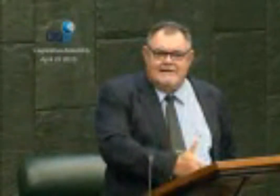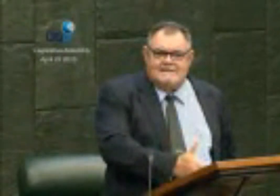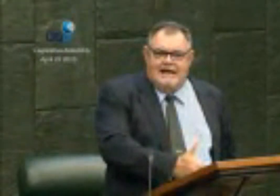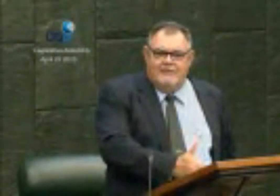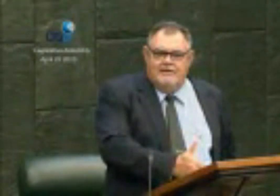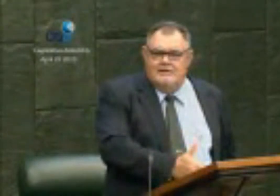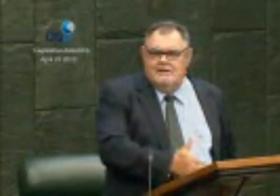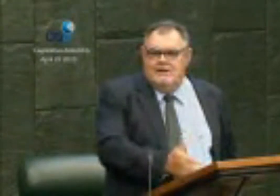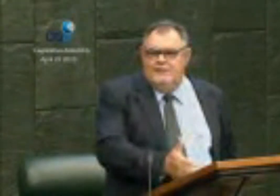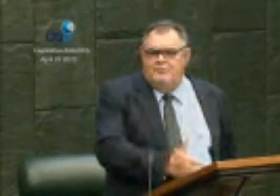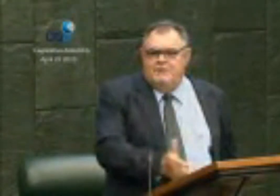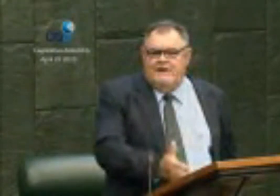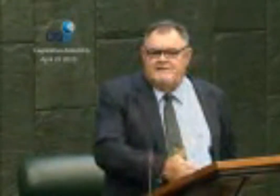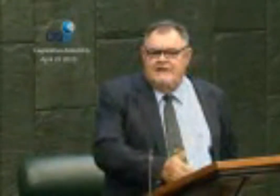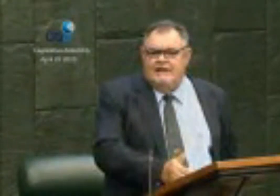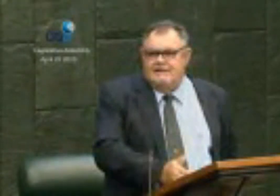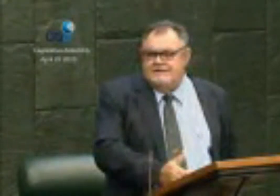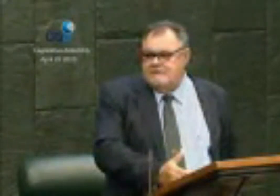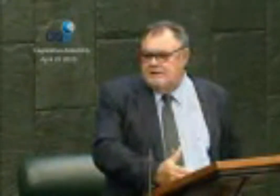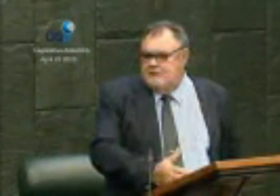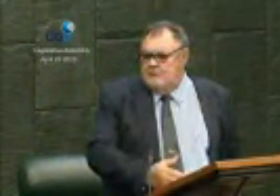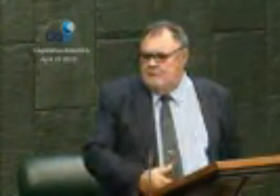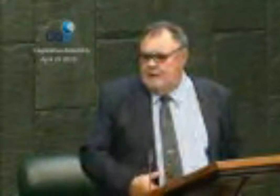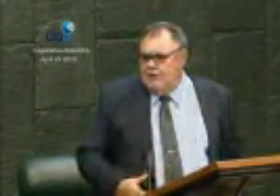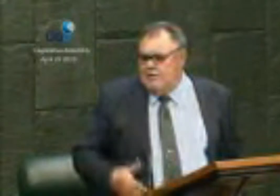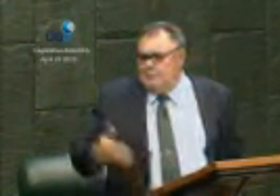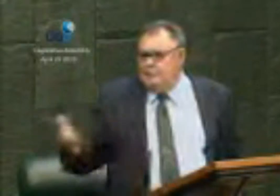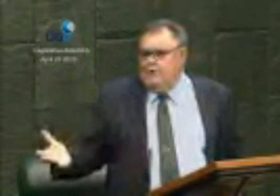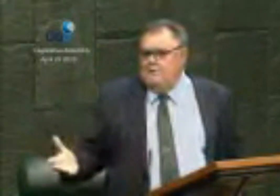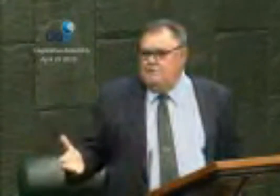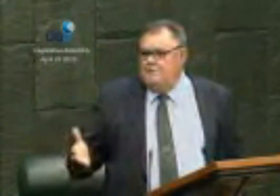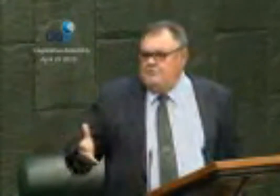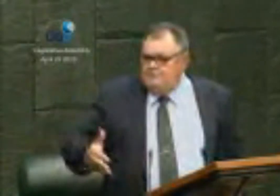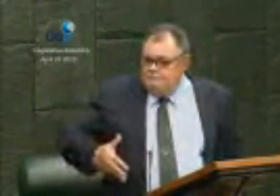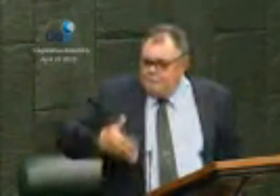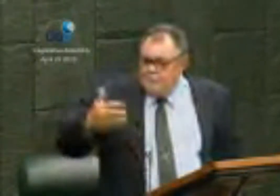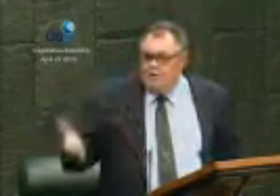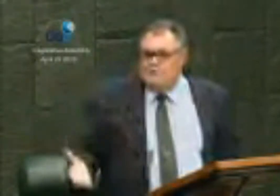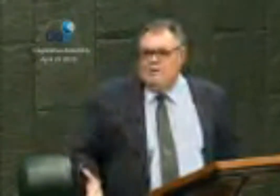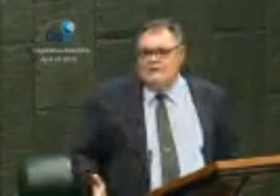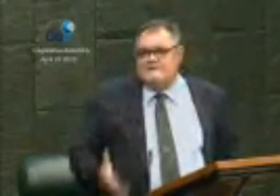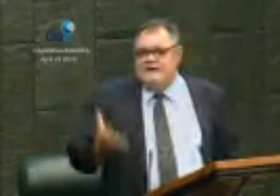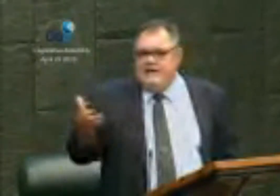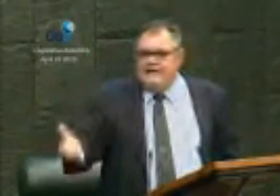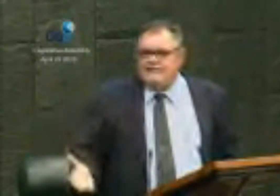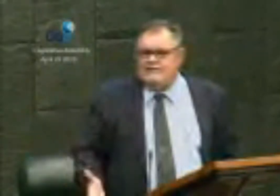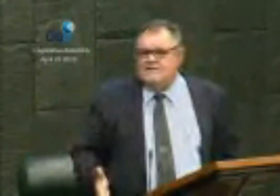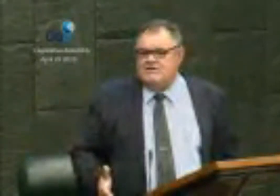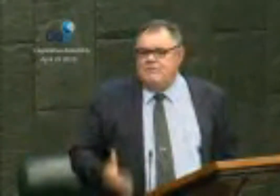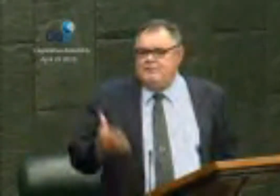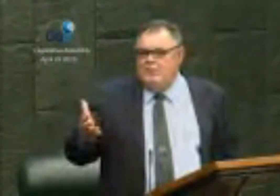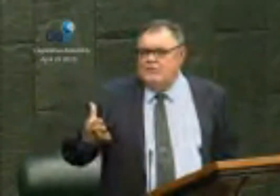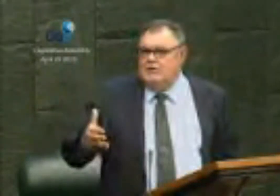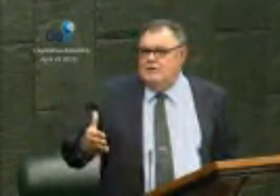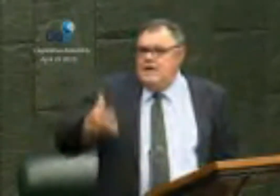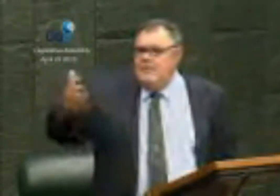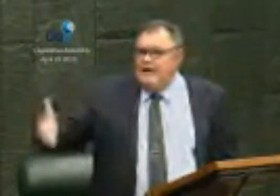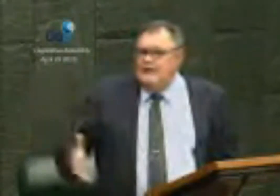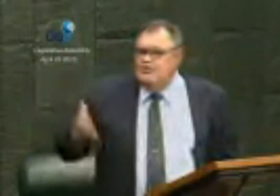this. And we promote staycations, we promote Caymanians going to Stingray City.